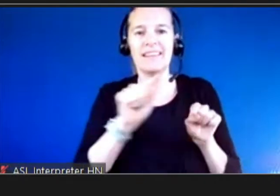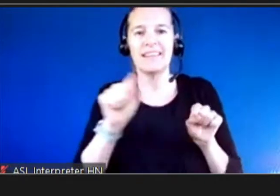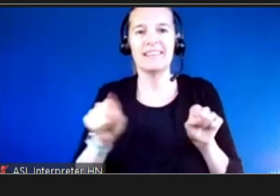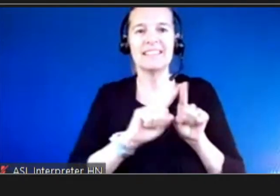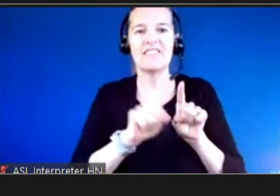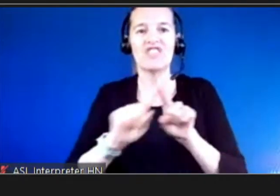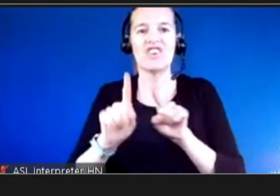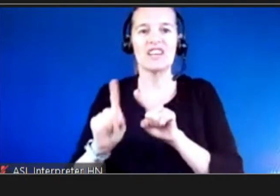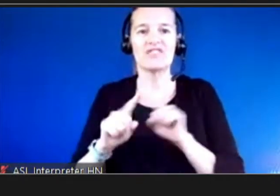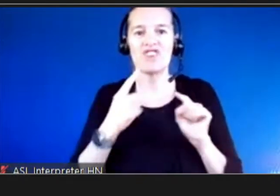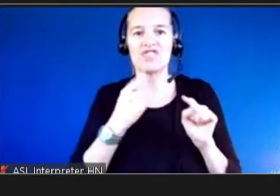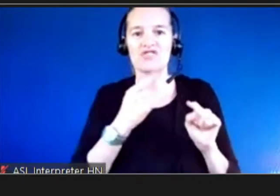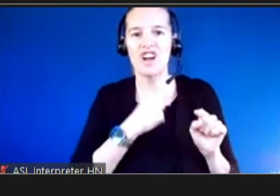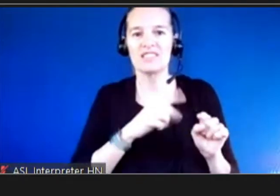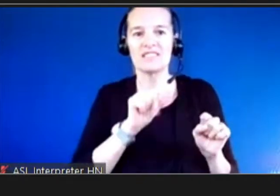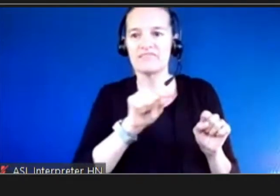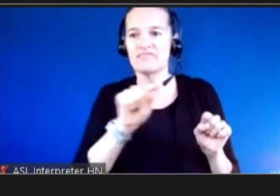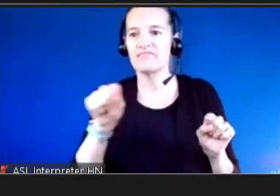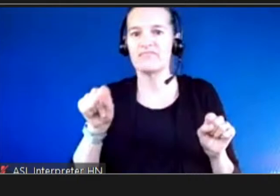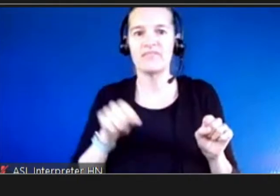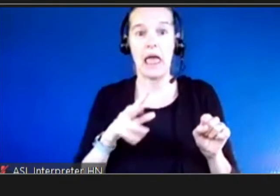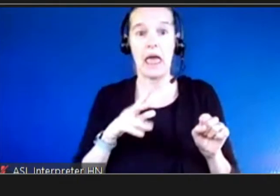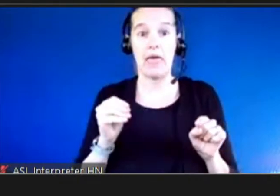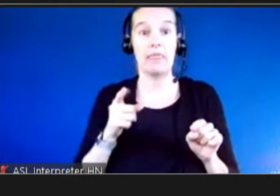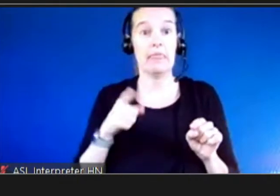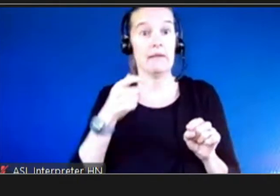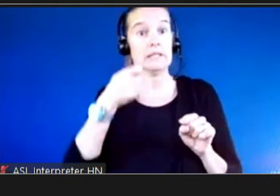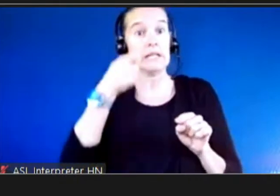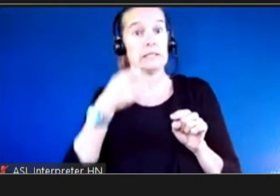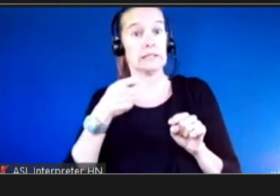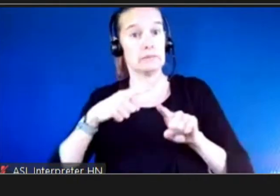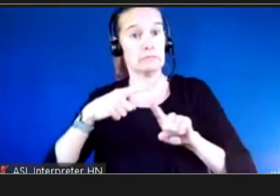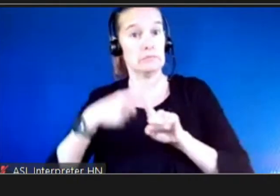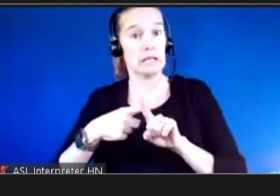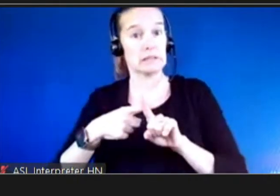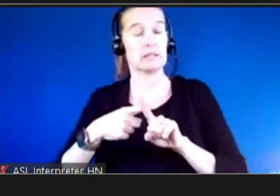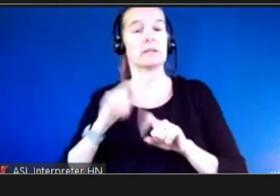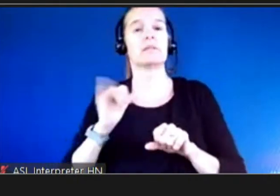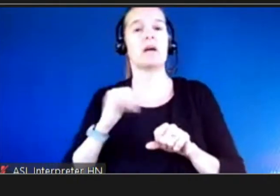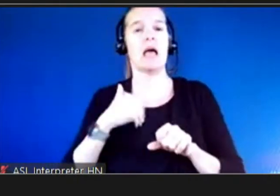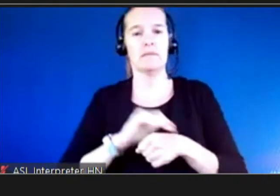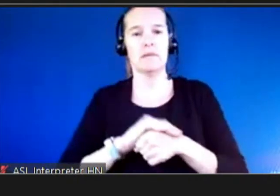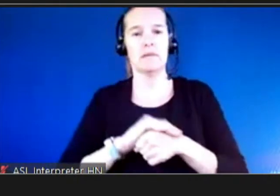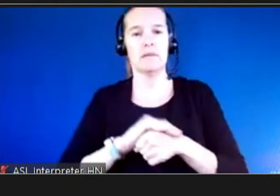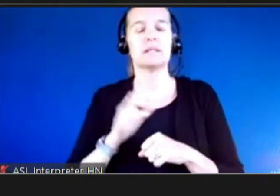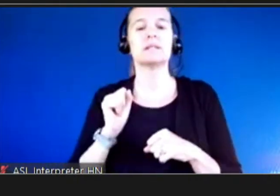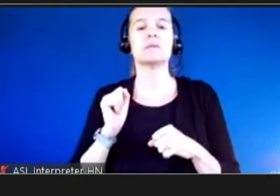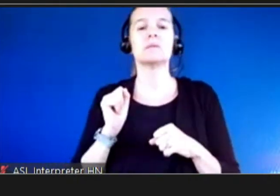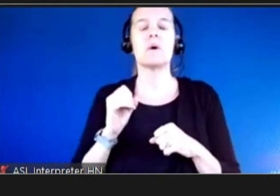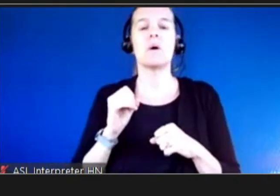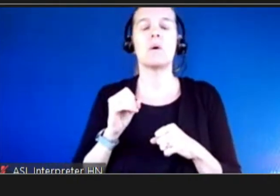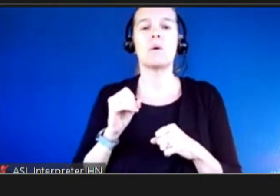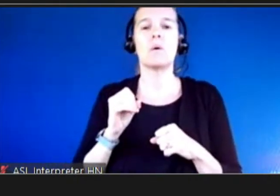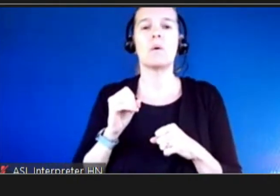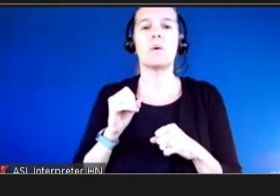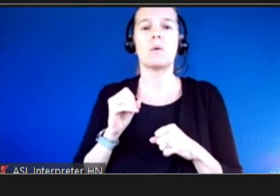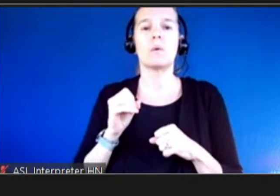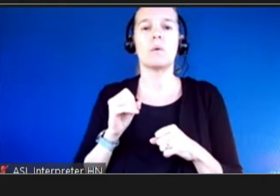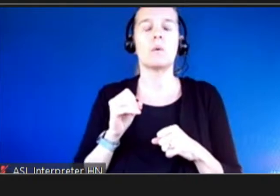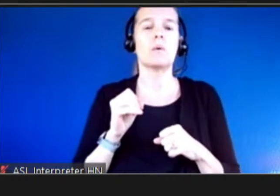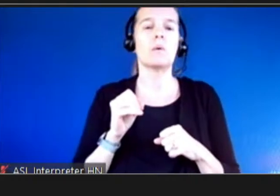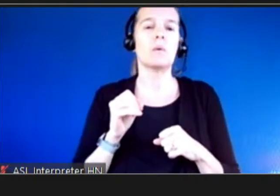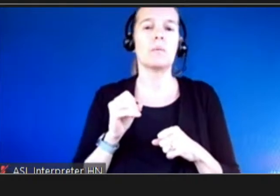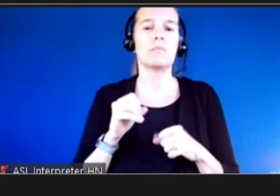been positive for that within the event, and resulting in continued